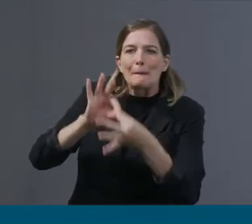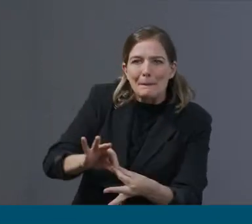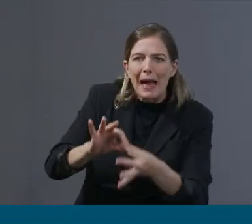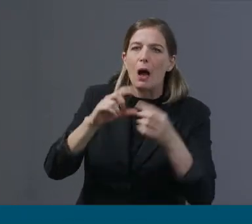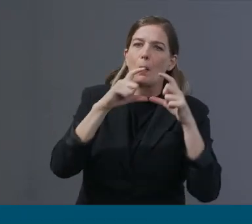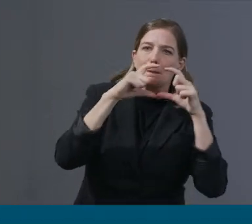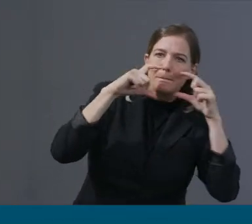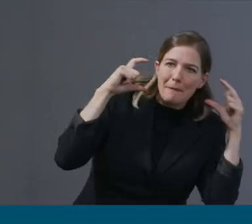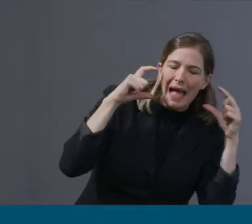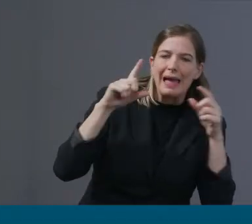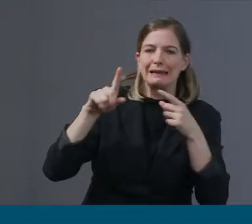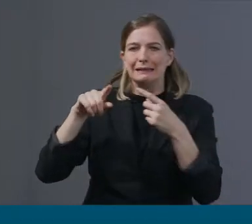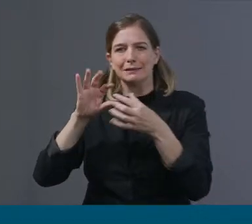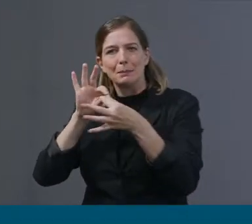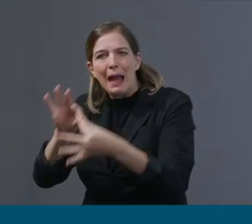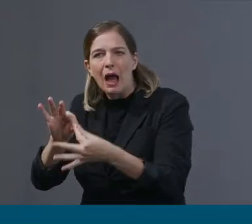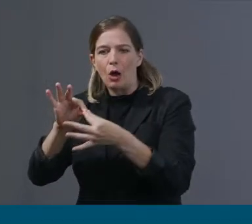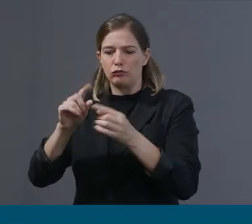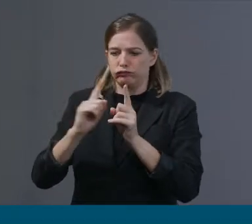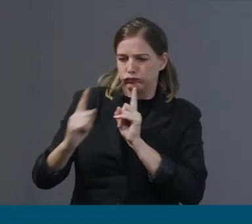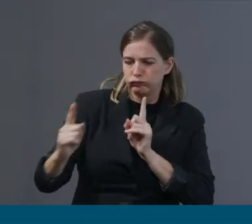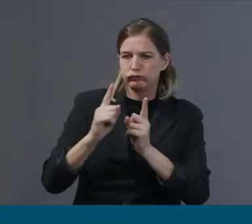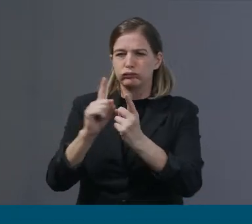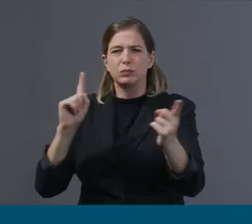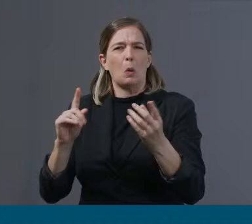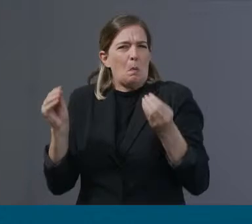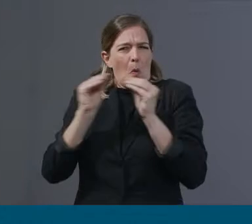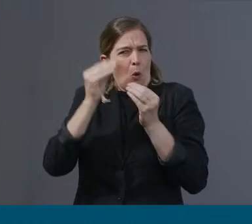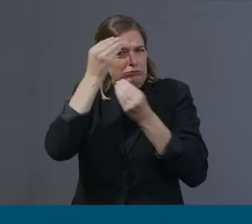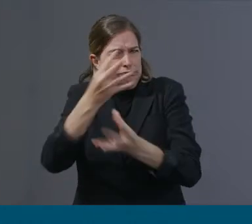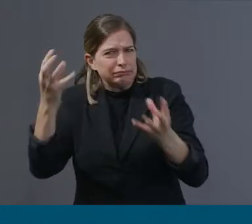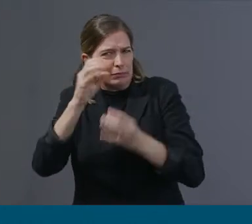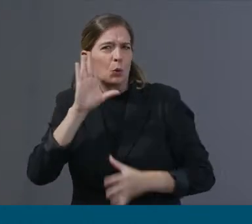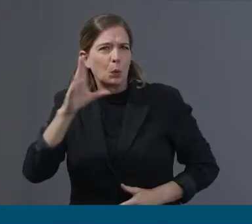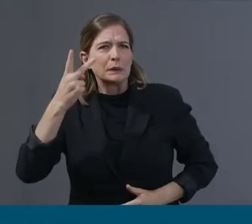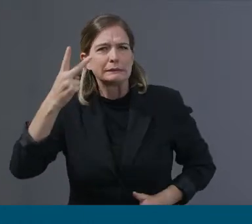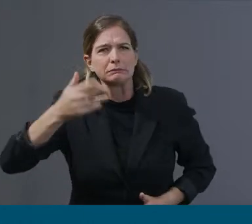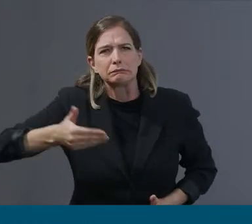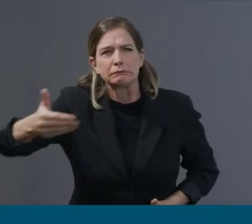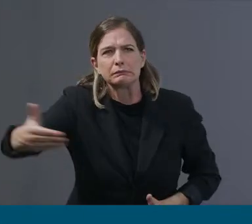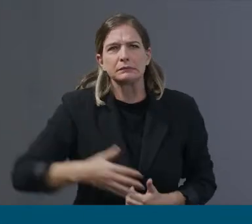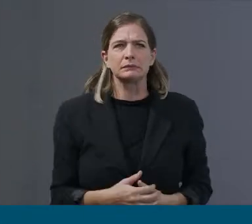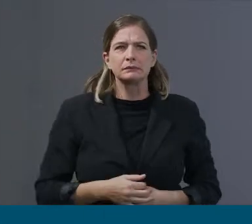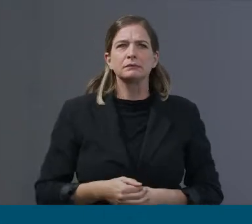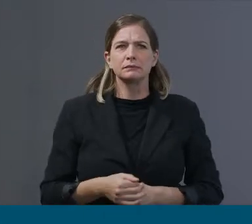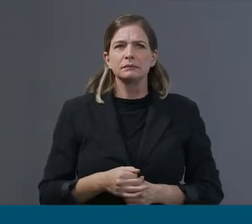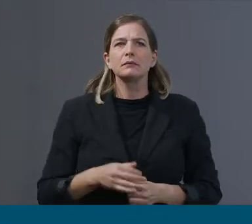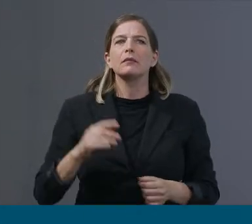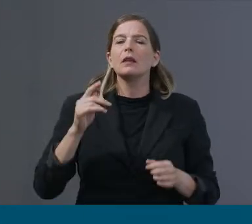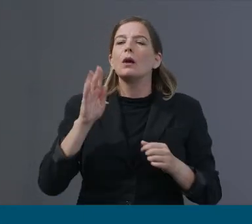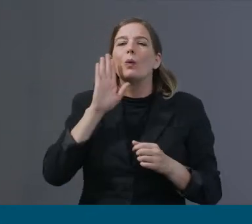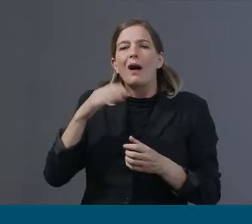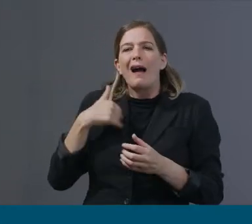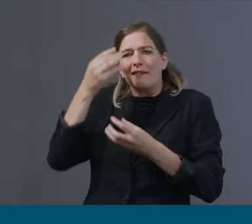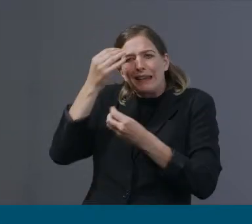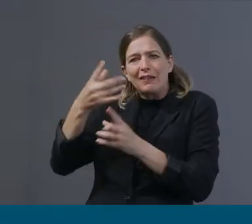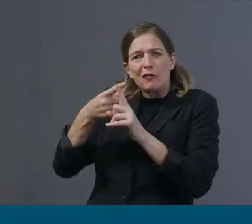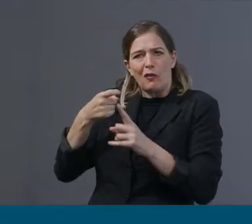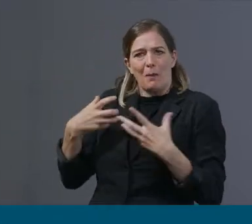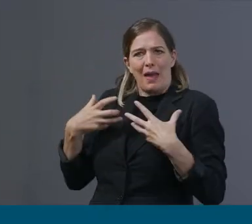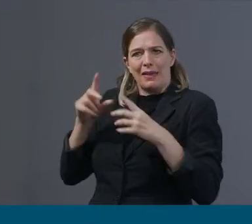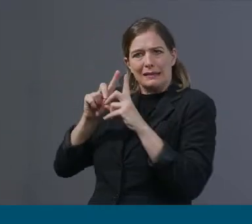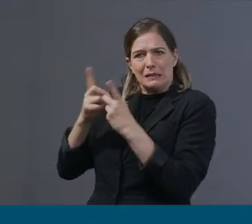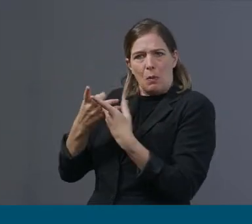health services. We're going to empower local officials to provide additional requirements necessary for